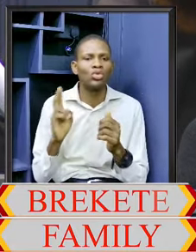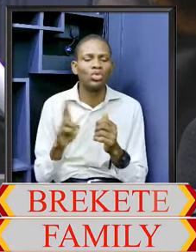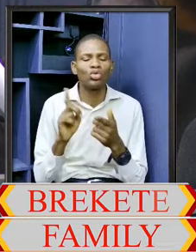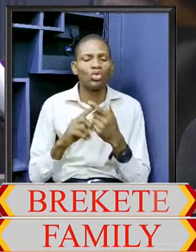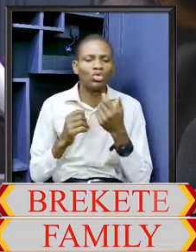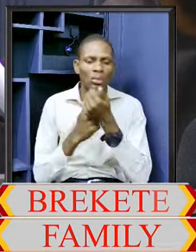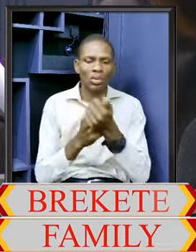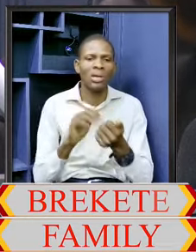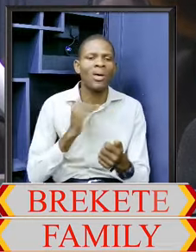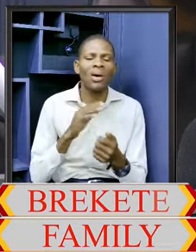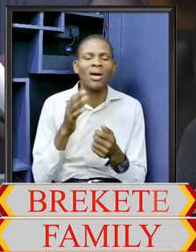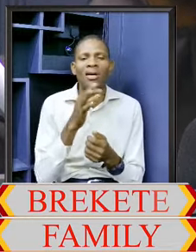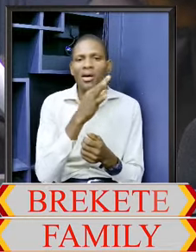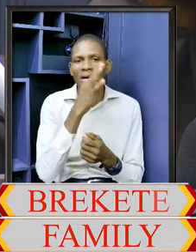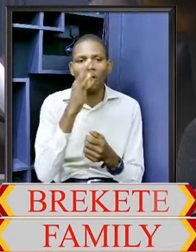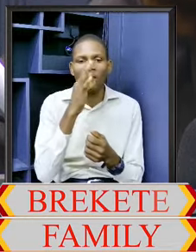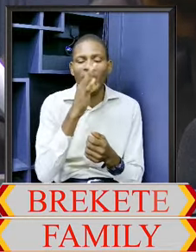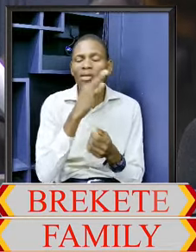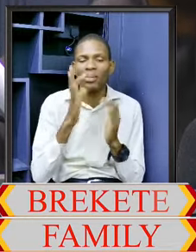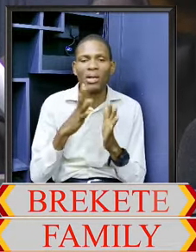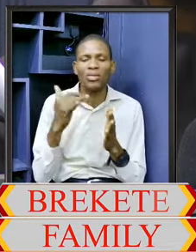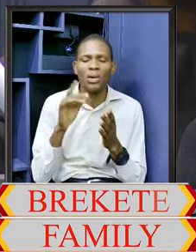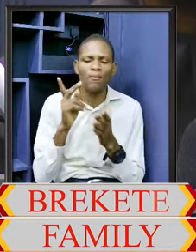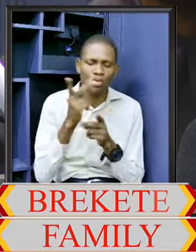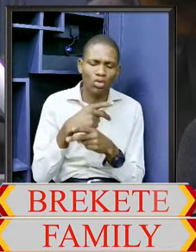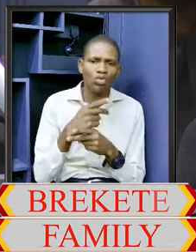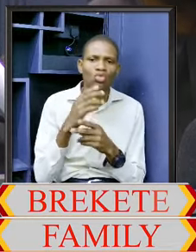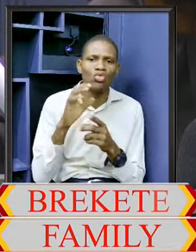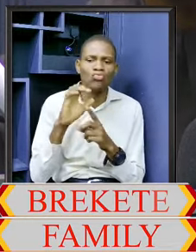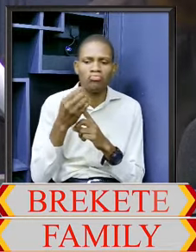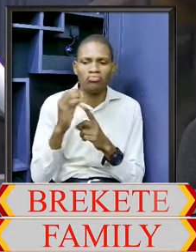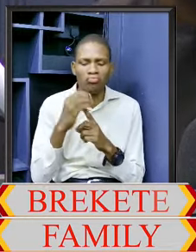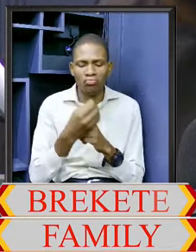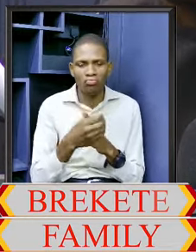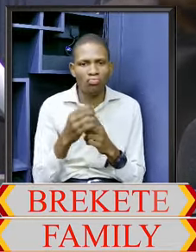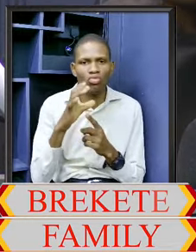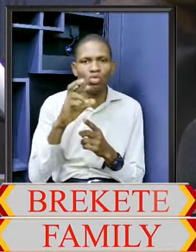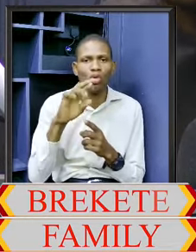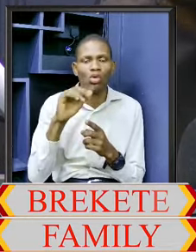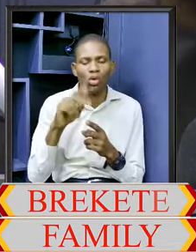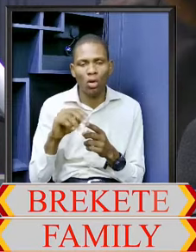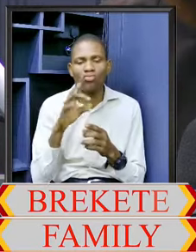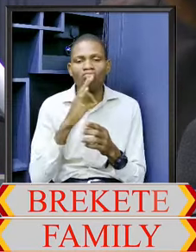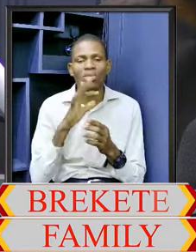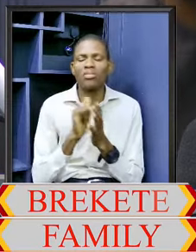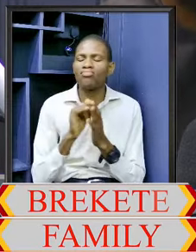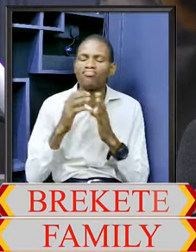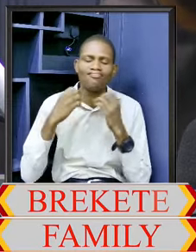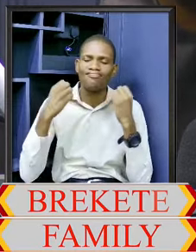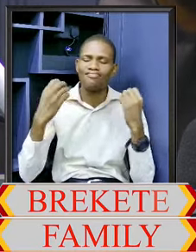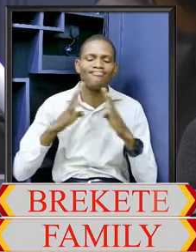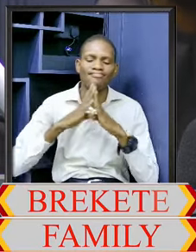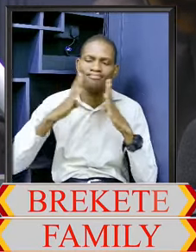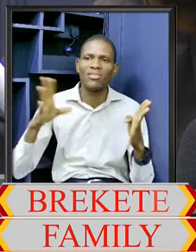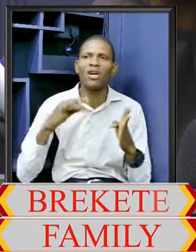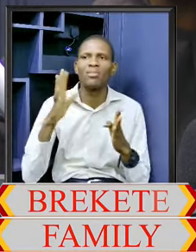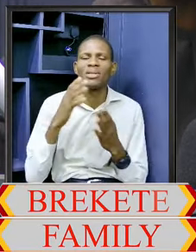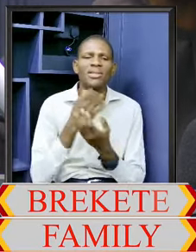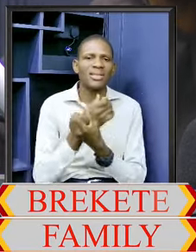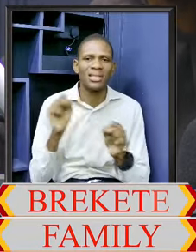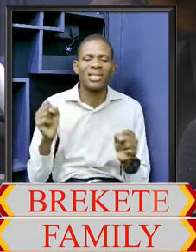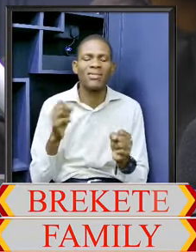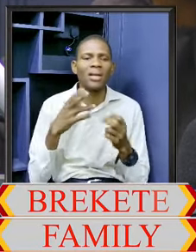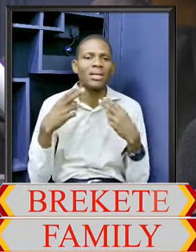our farmers. Yes, and they go produce crop, produce food. We go there boku, and they go there safe. And this is